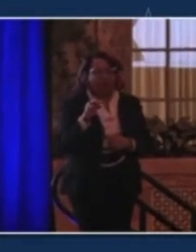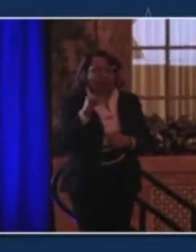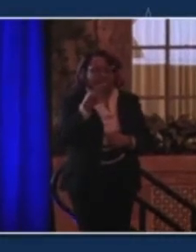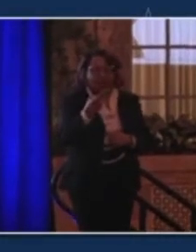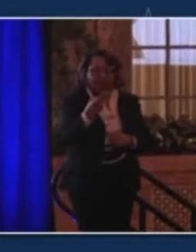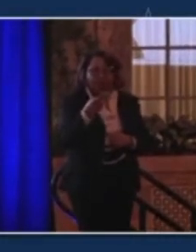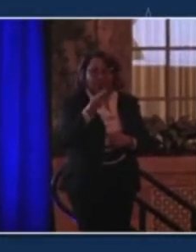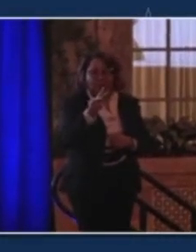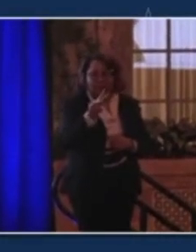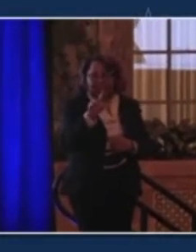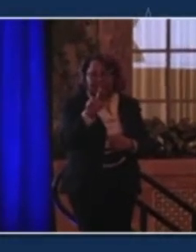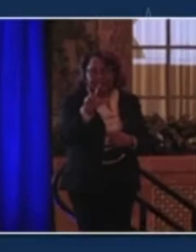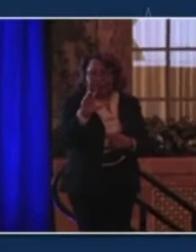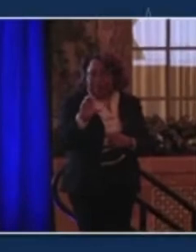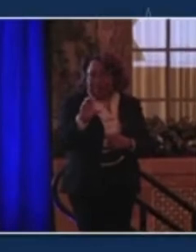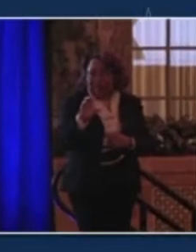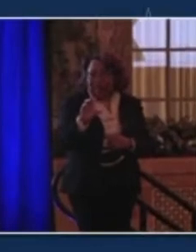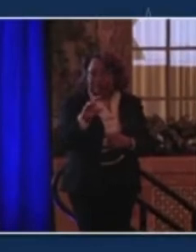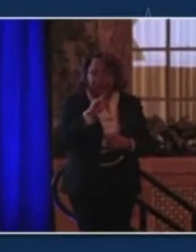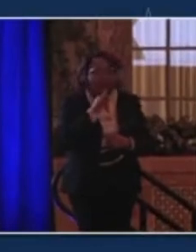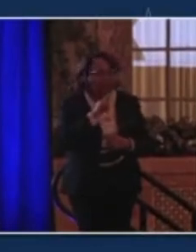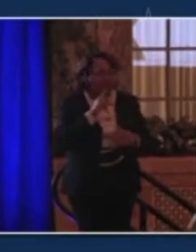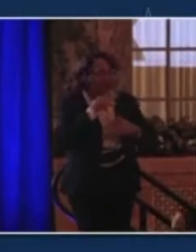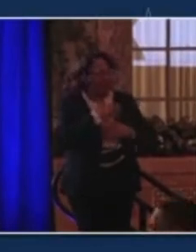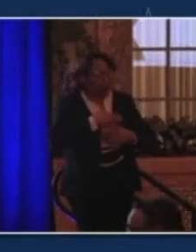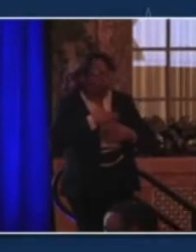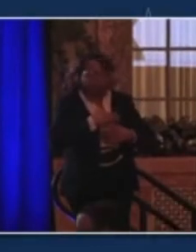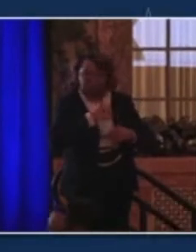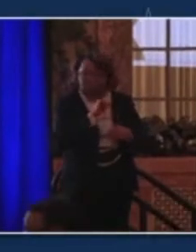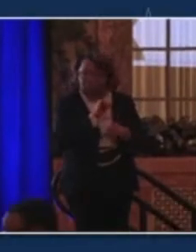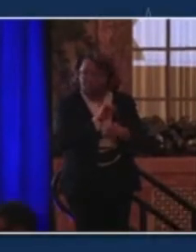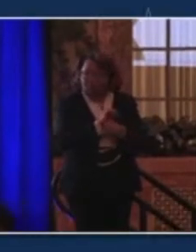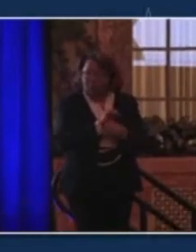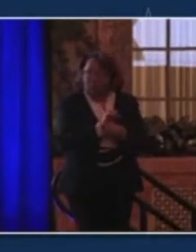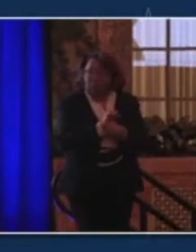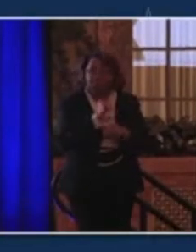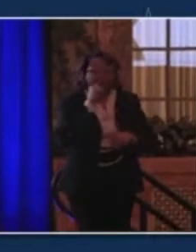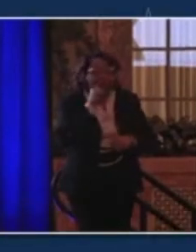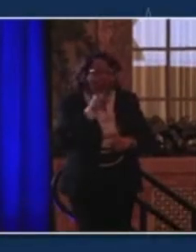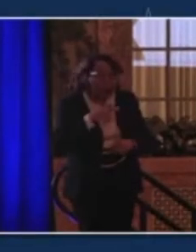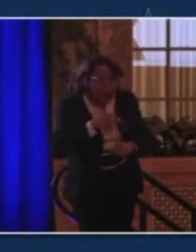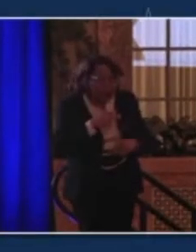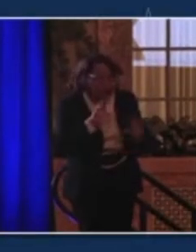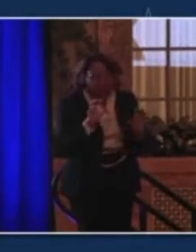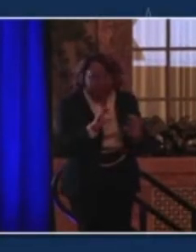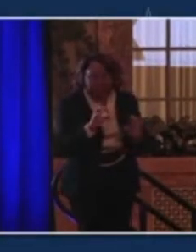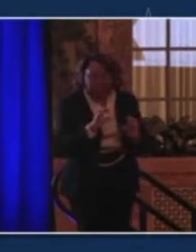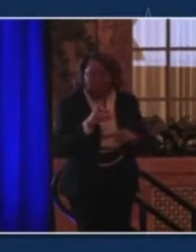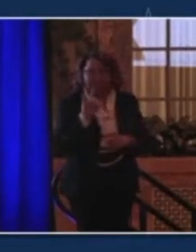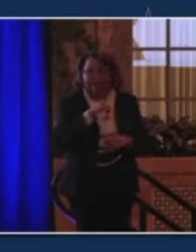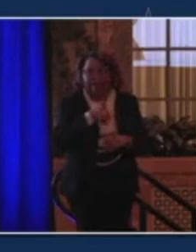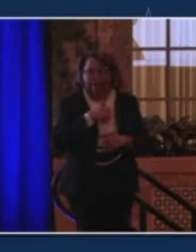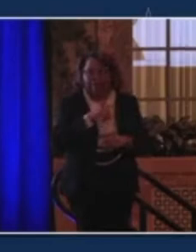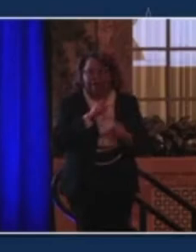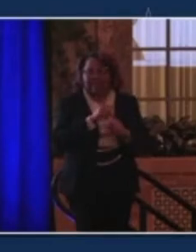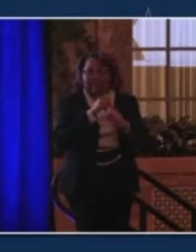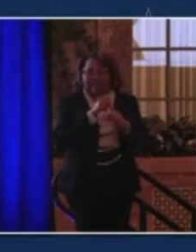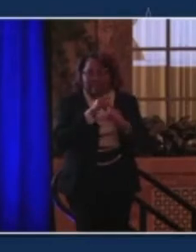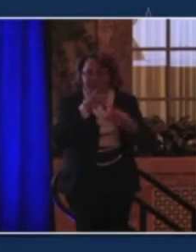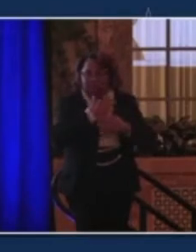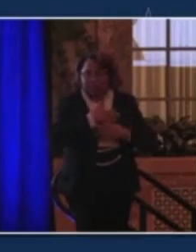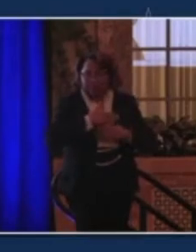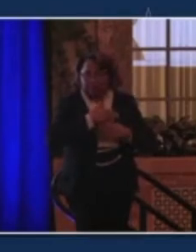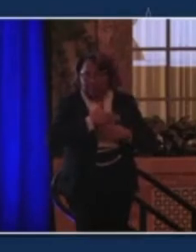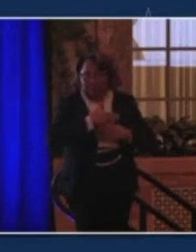Washington Legacy Committee really appreciates the work of the women. And we especially appreciate the work